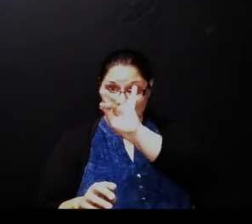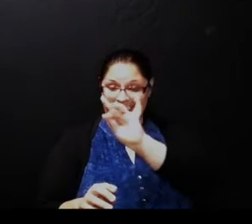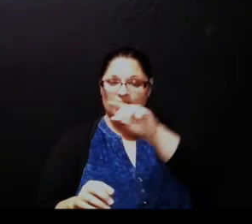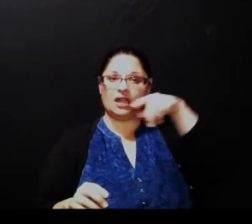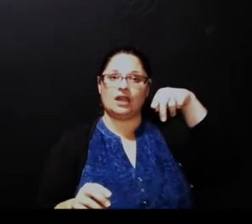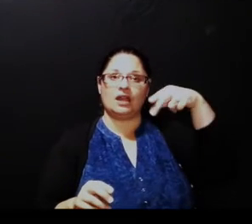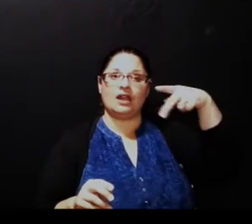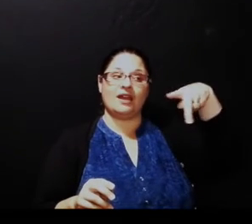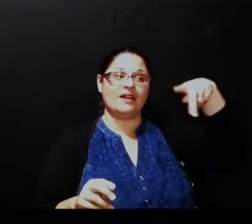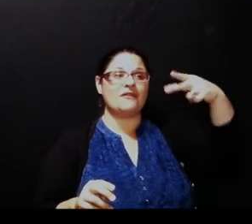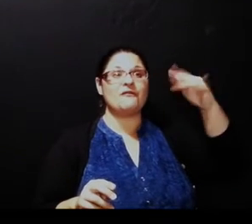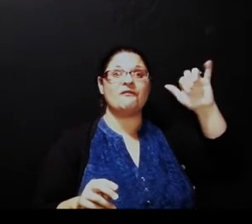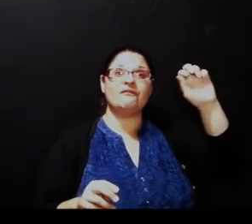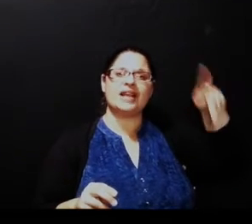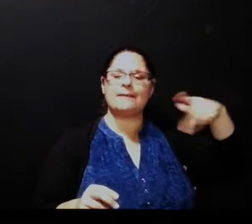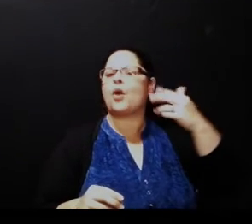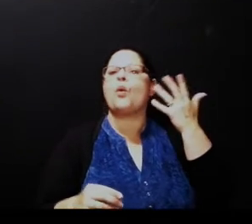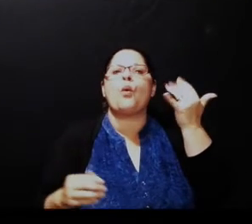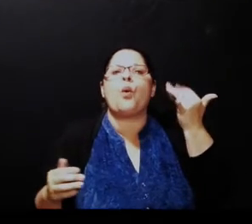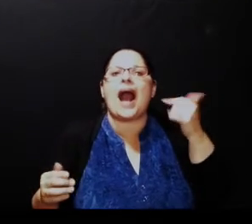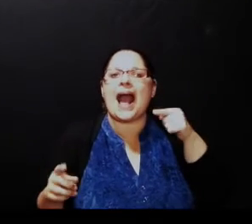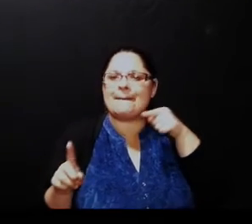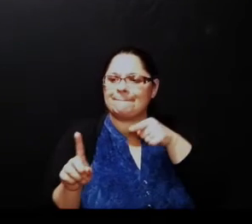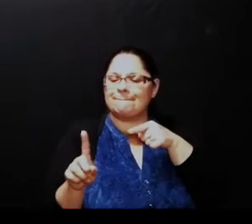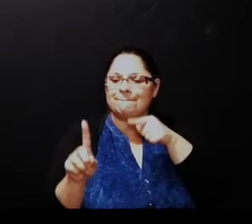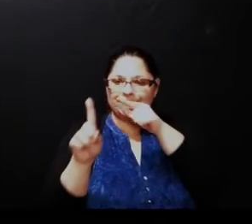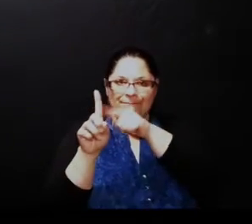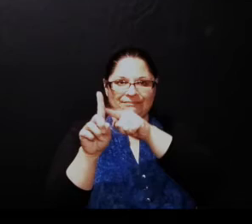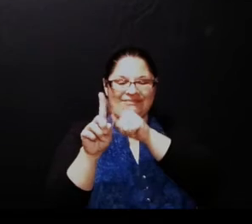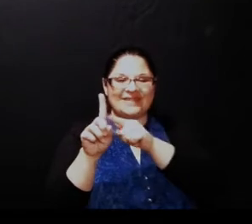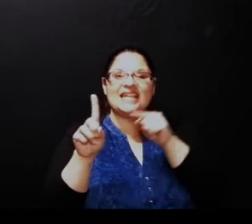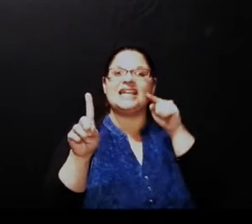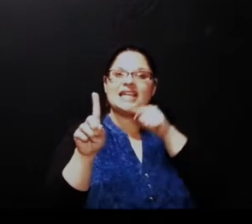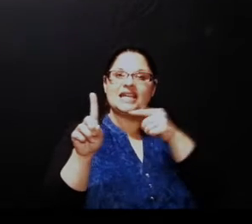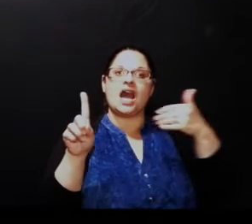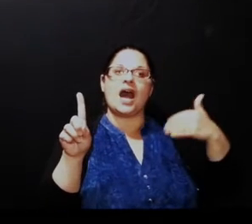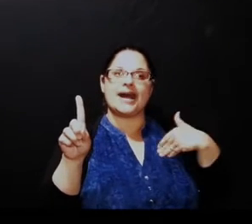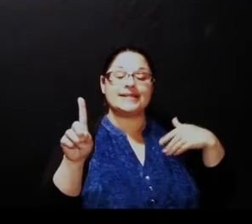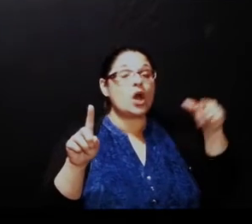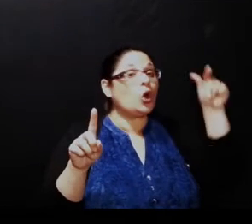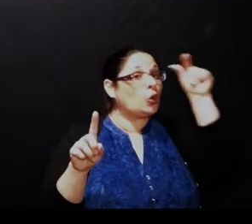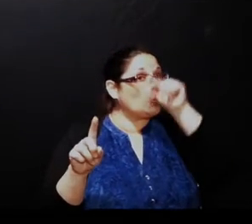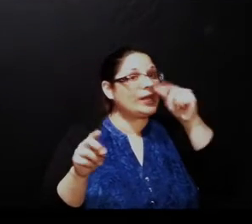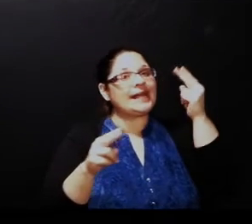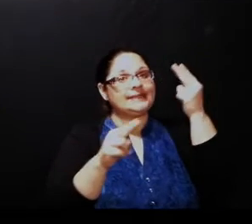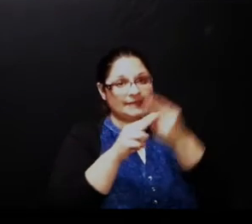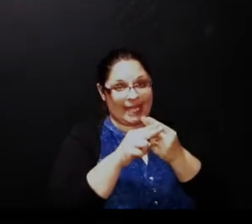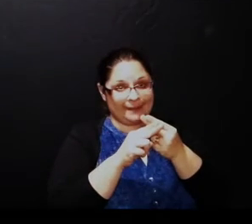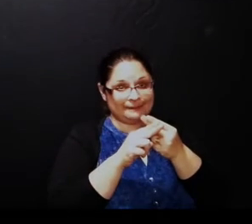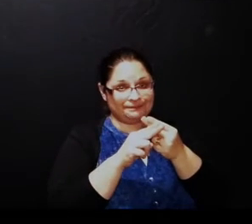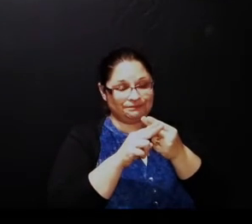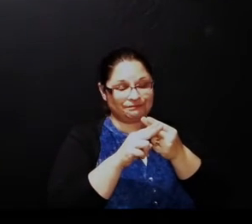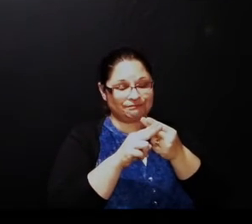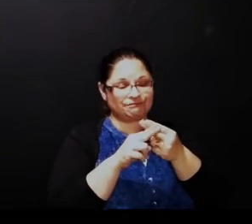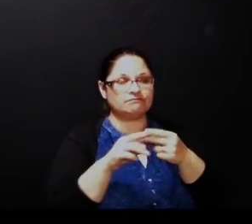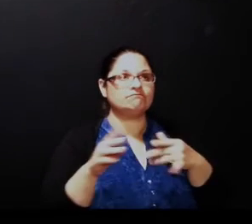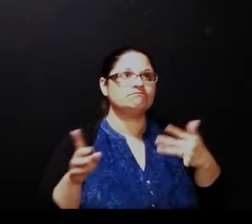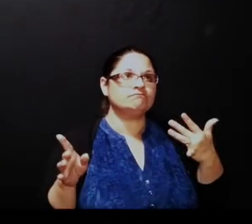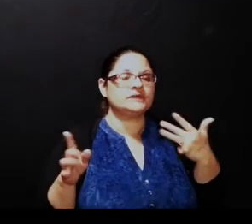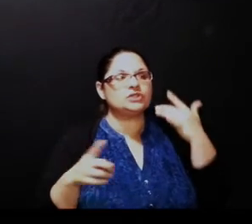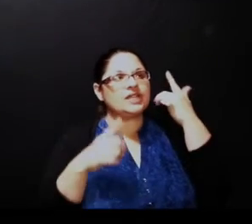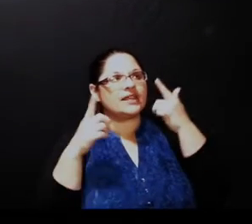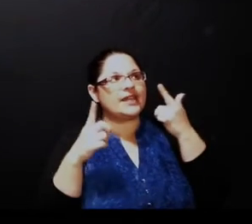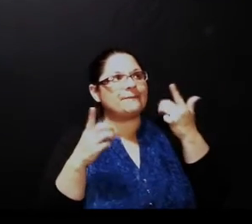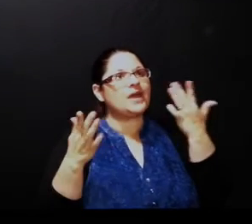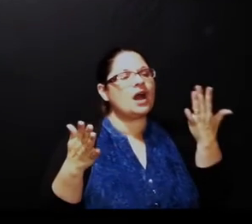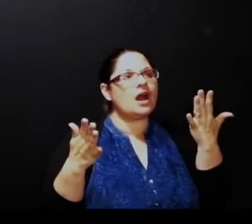disciples? Well, there's a reason Philip is approached. He is the one disciple who has a Greek name. This is a group of Greek men. So